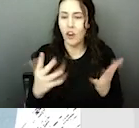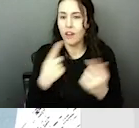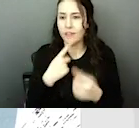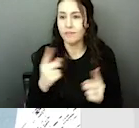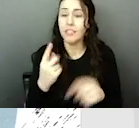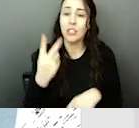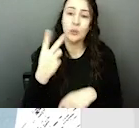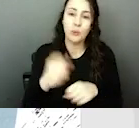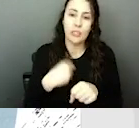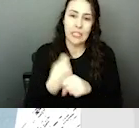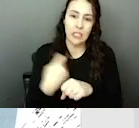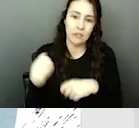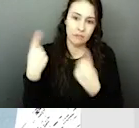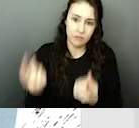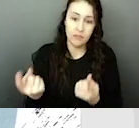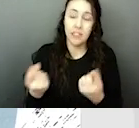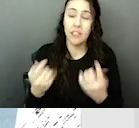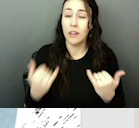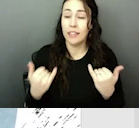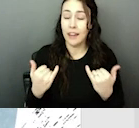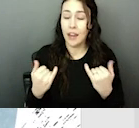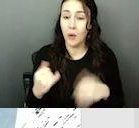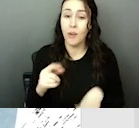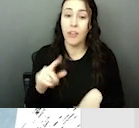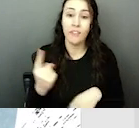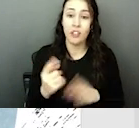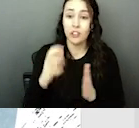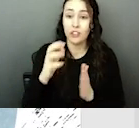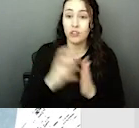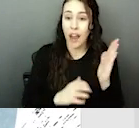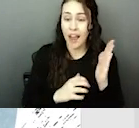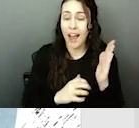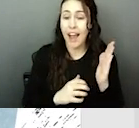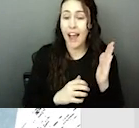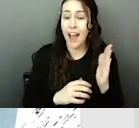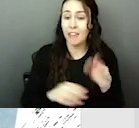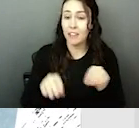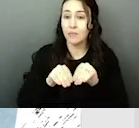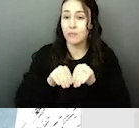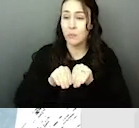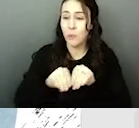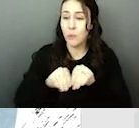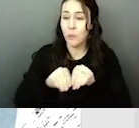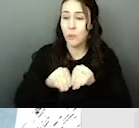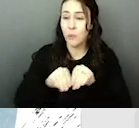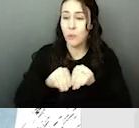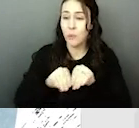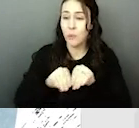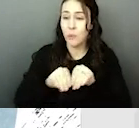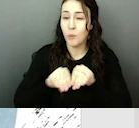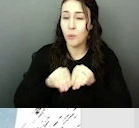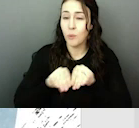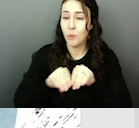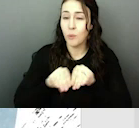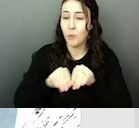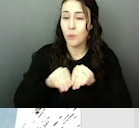We are really at the point now where the first draft went out to the field in fall of 2022.